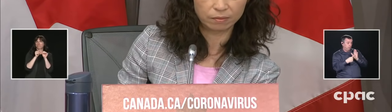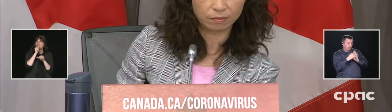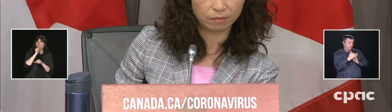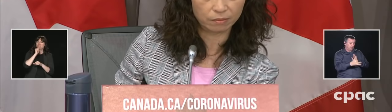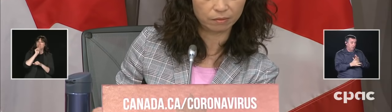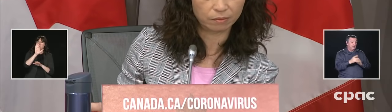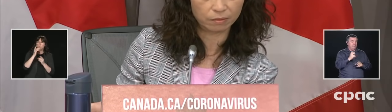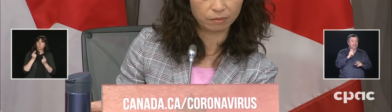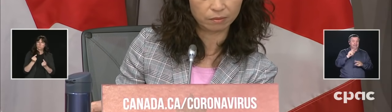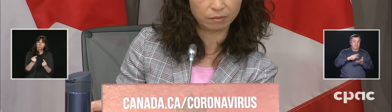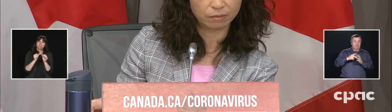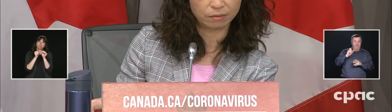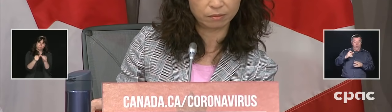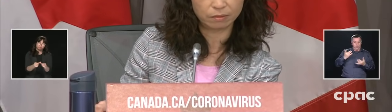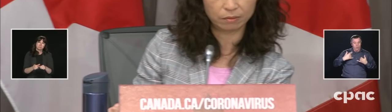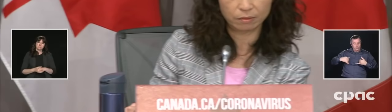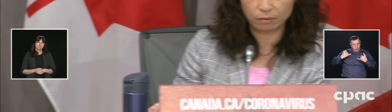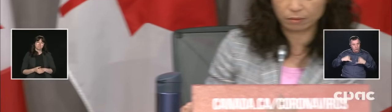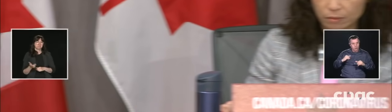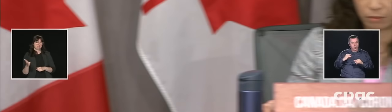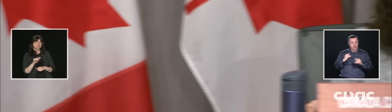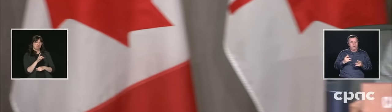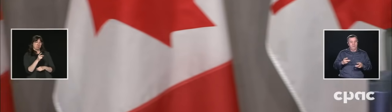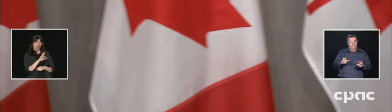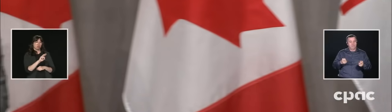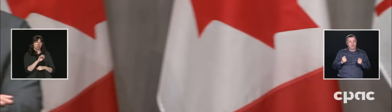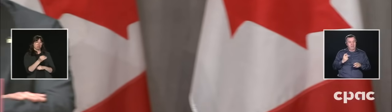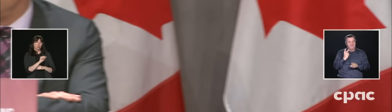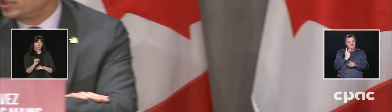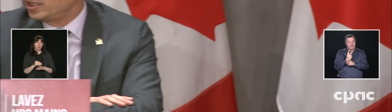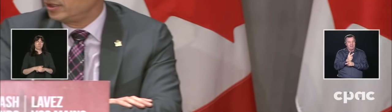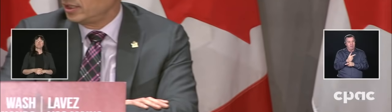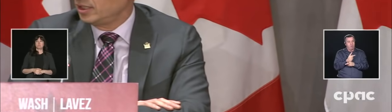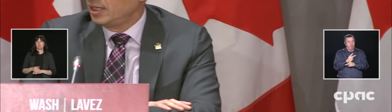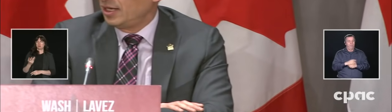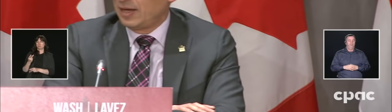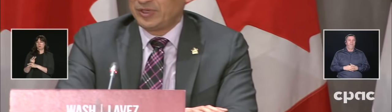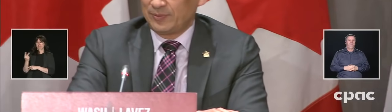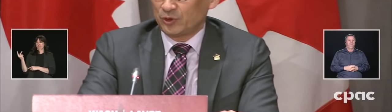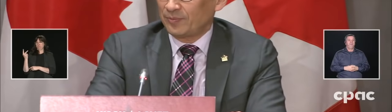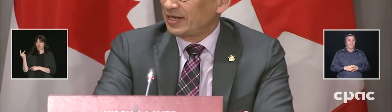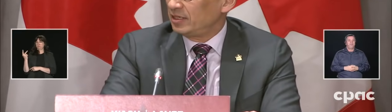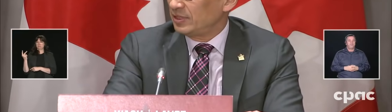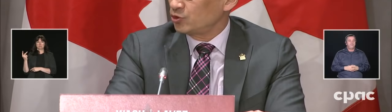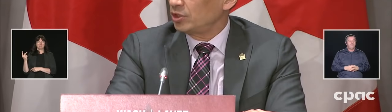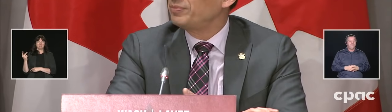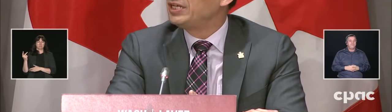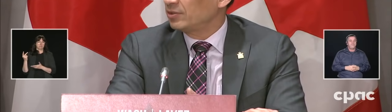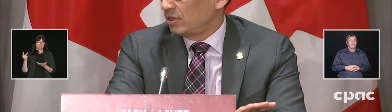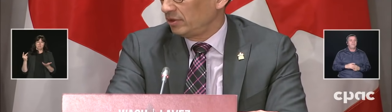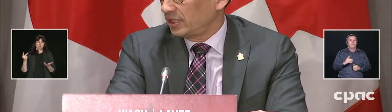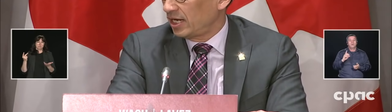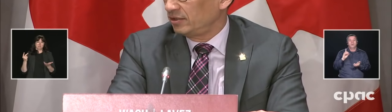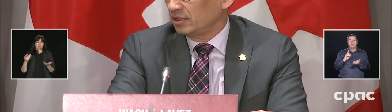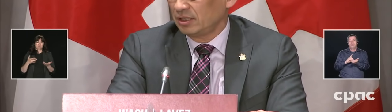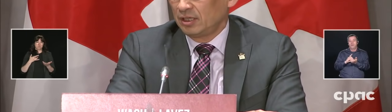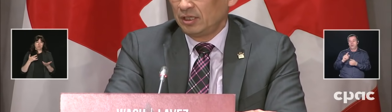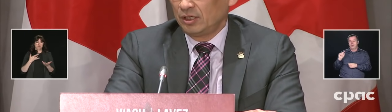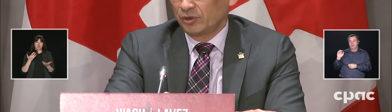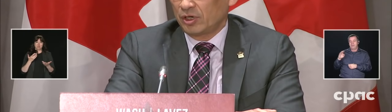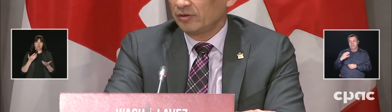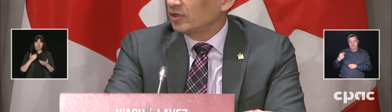it's Dr. Newman. I would just add to that. Certainly, Dr. Tam and myself, we're not thinking that, as you said, that the epidemic or pandemic is going to peter out in